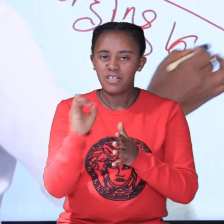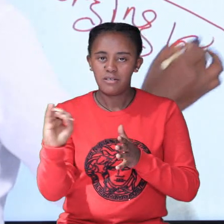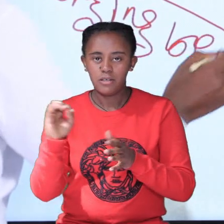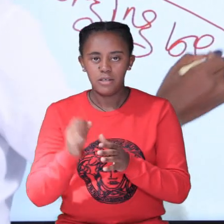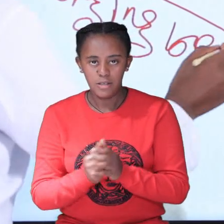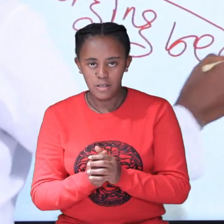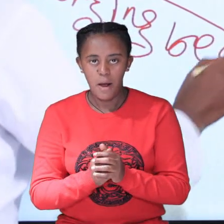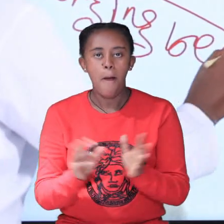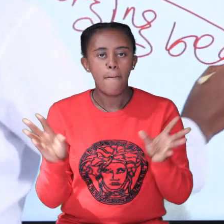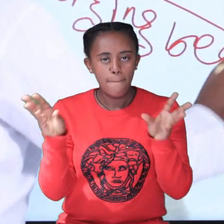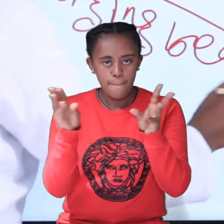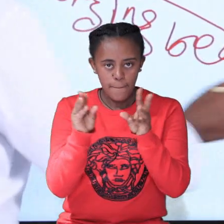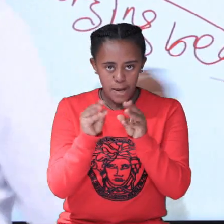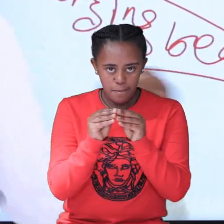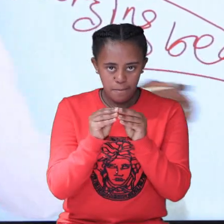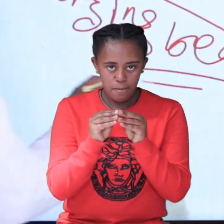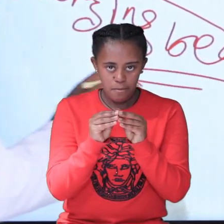beam.